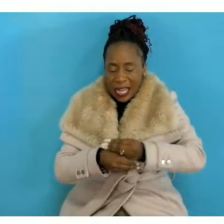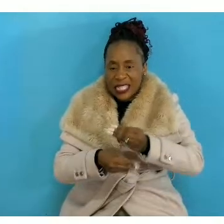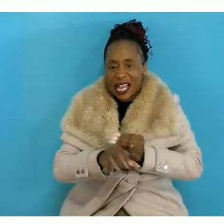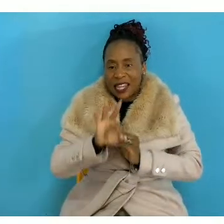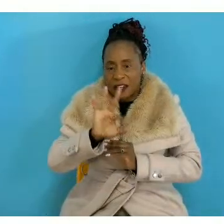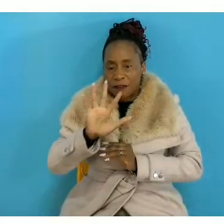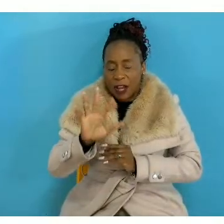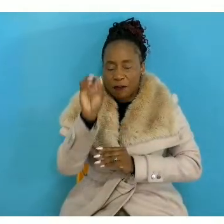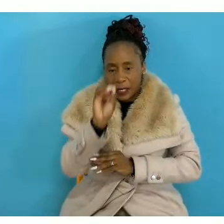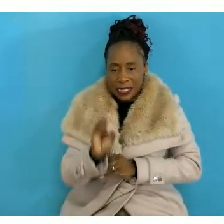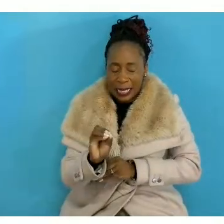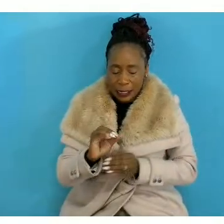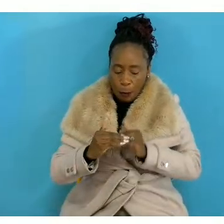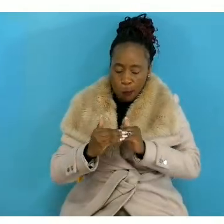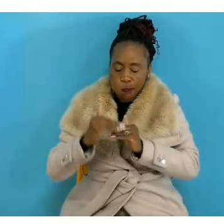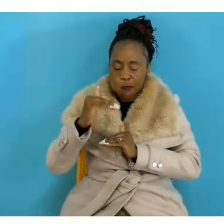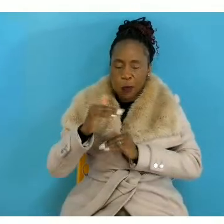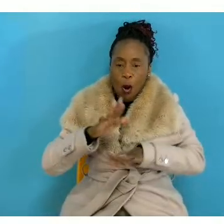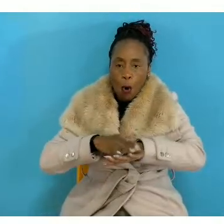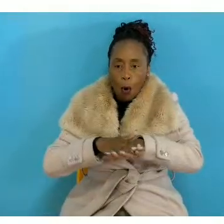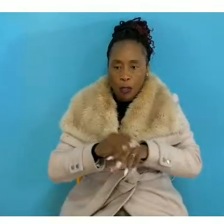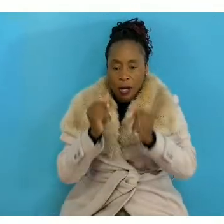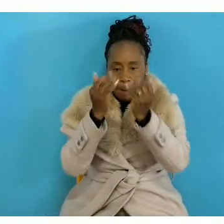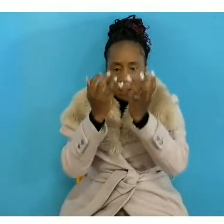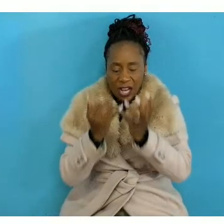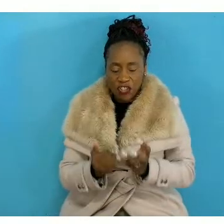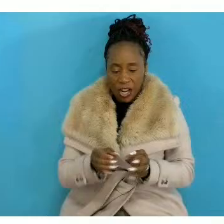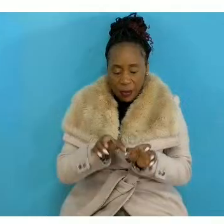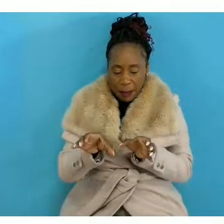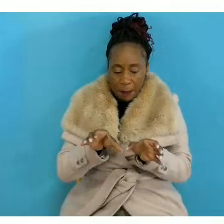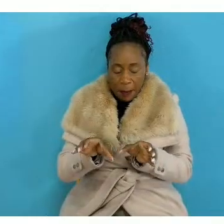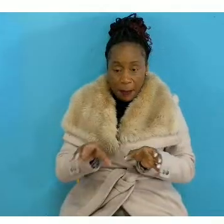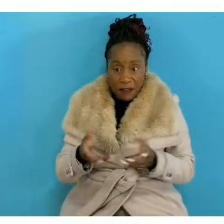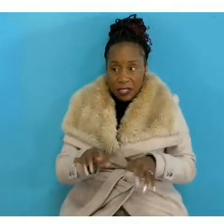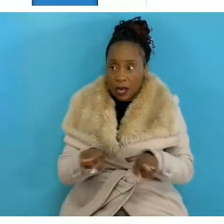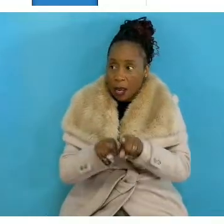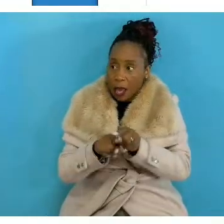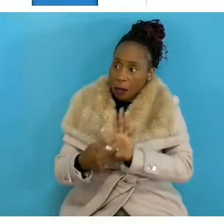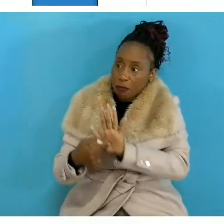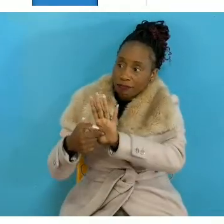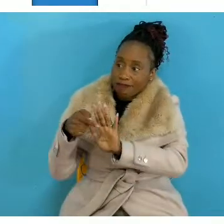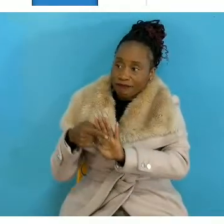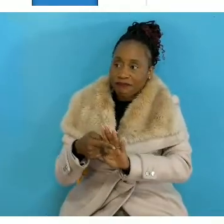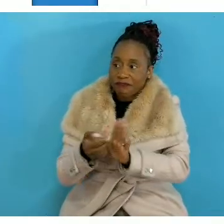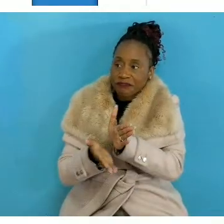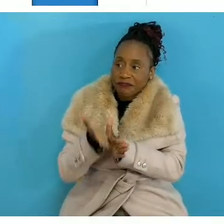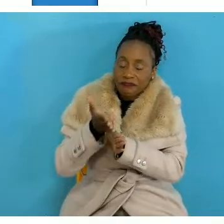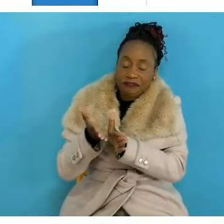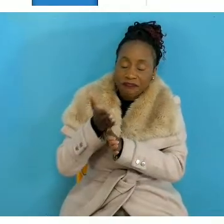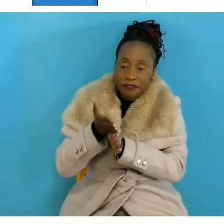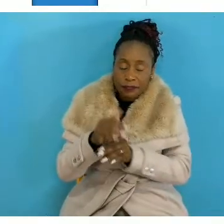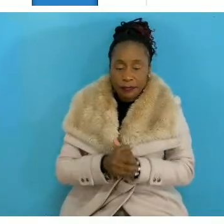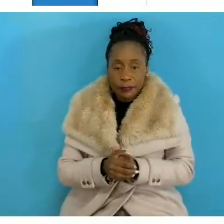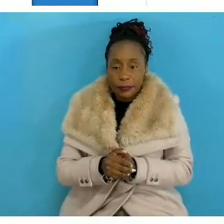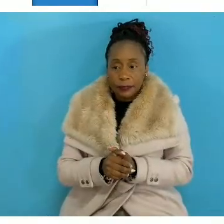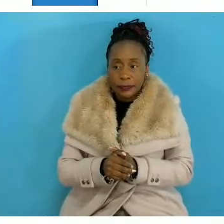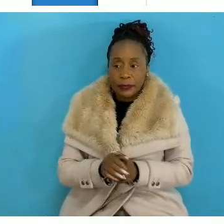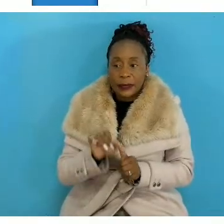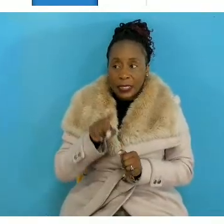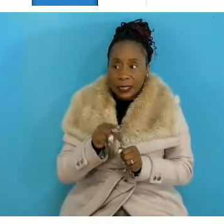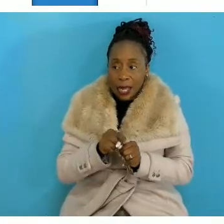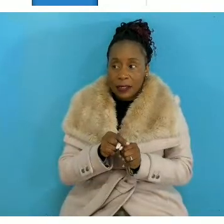35% increase on our budget allocation, as presented on the slide, which I also enlighten on our